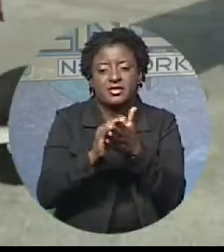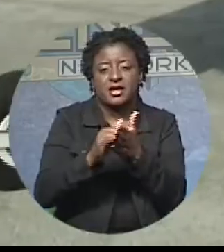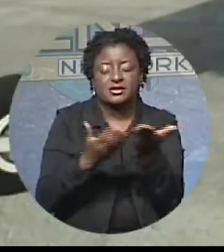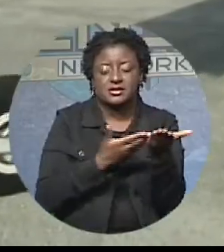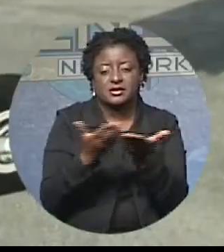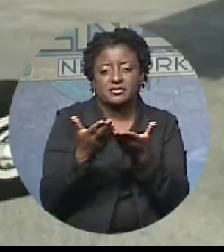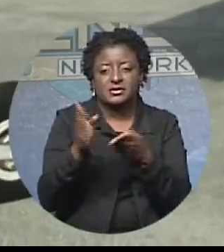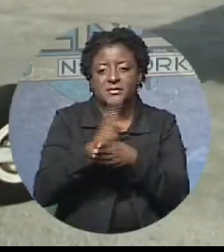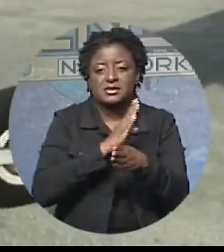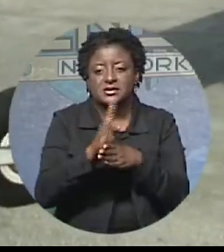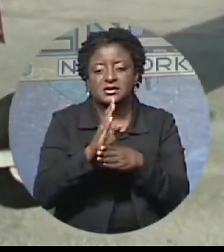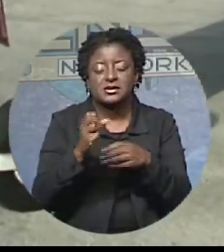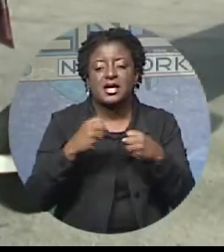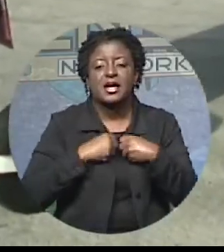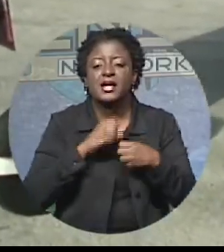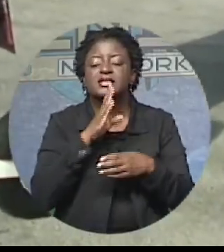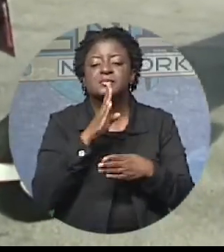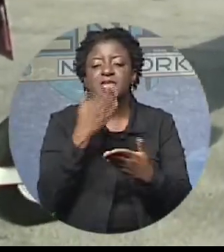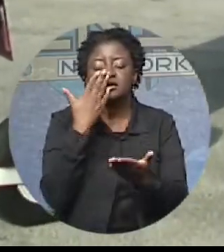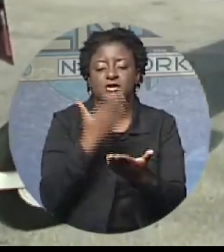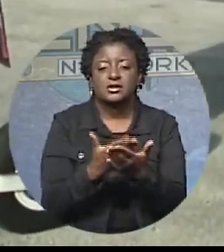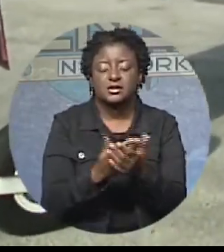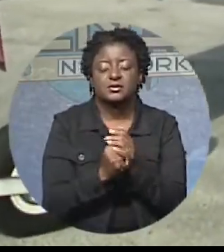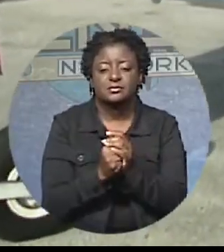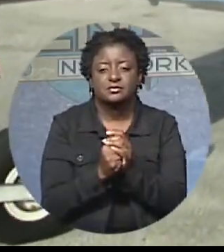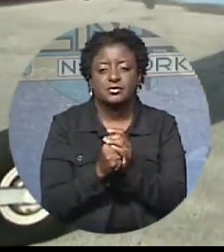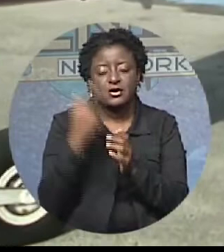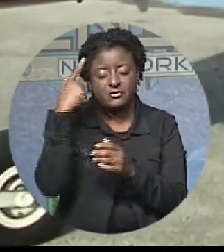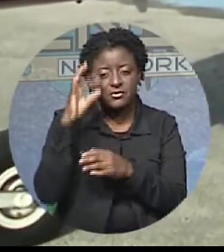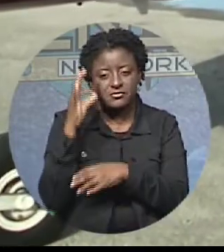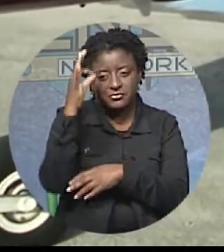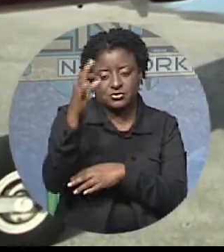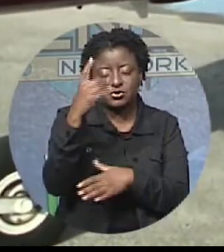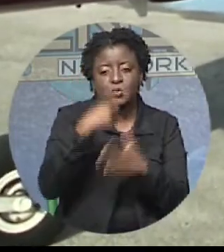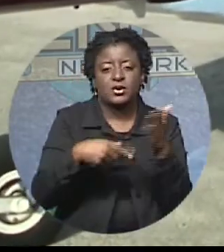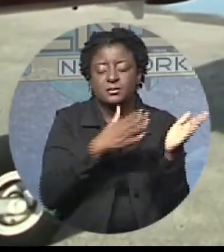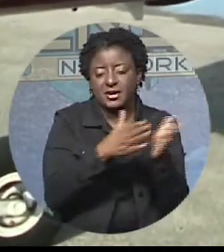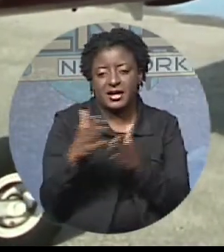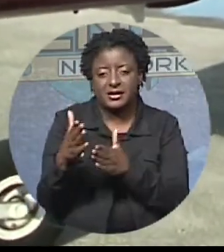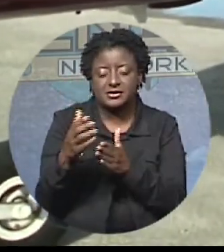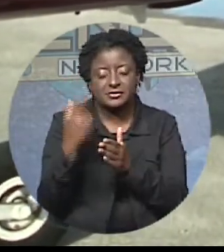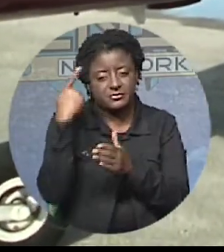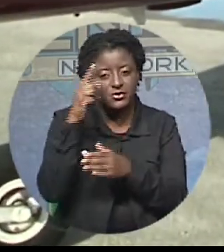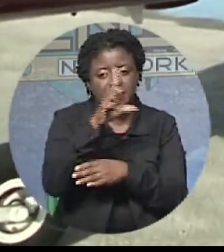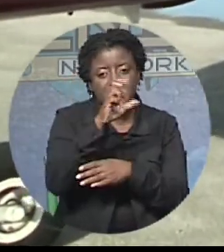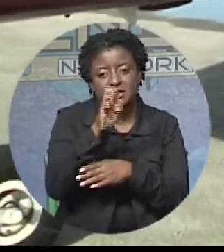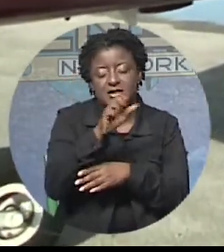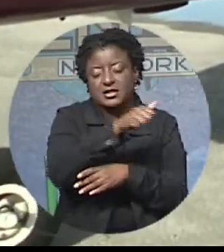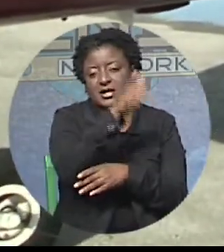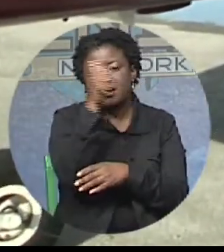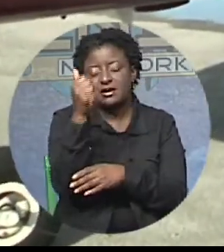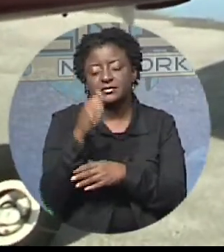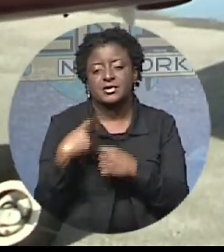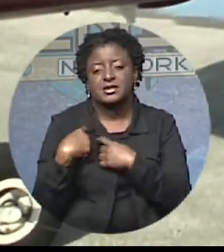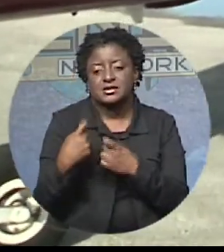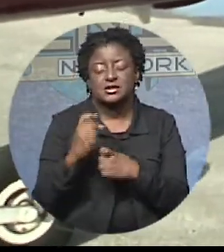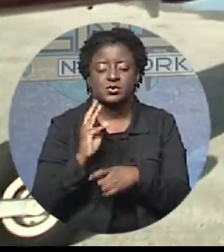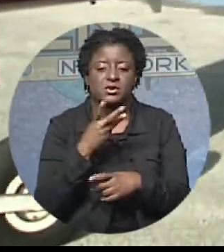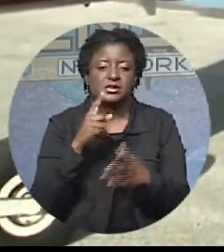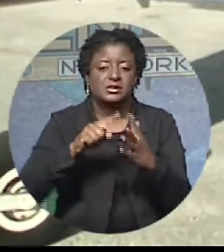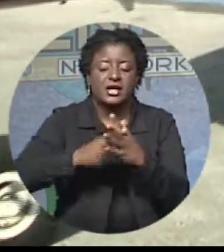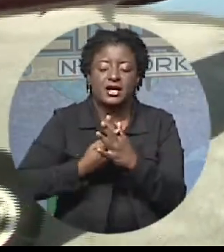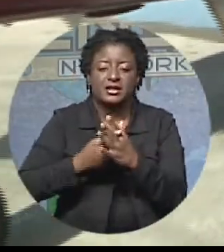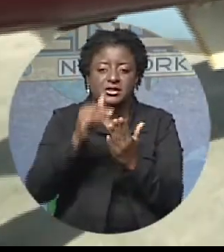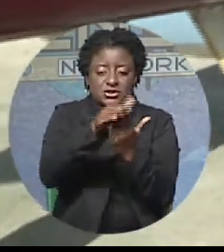good. Moving forward, what plans for Lee Air, bringing in more fleet? Well, since we've started scheduled flights,